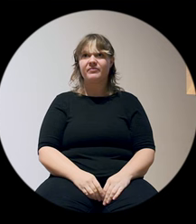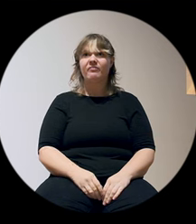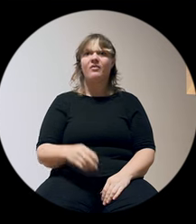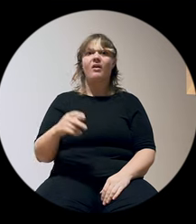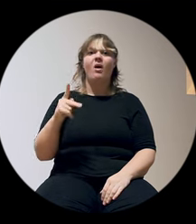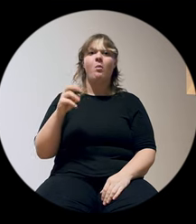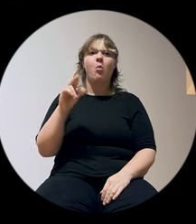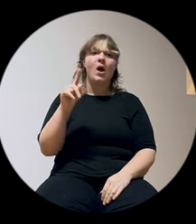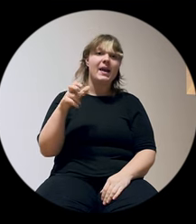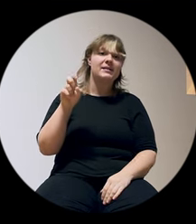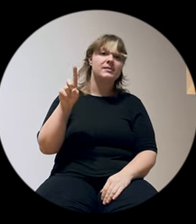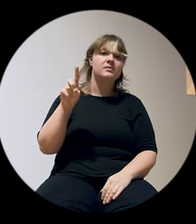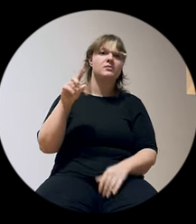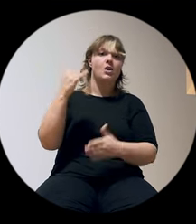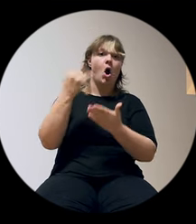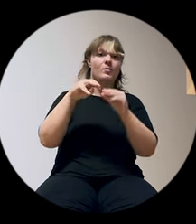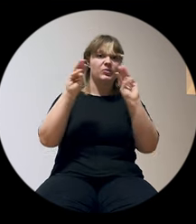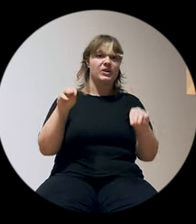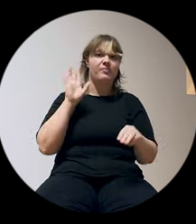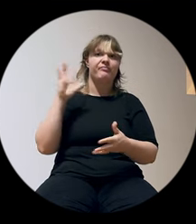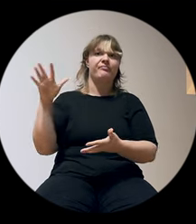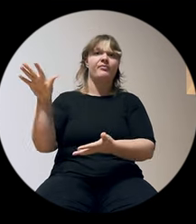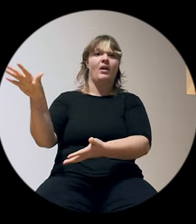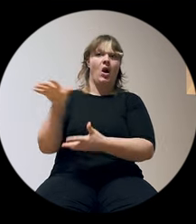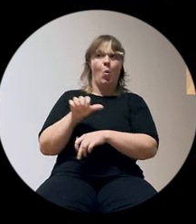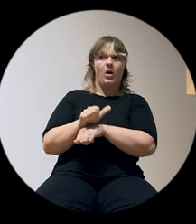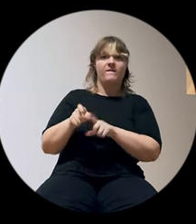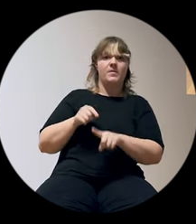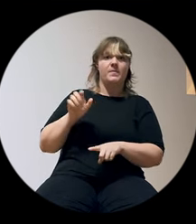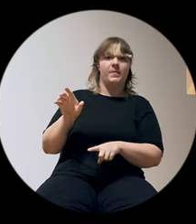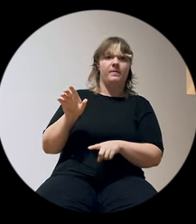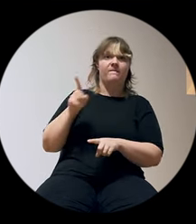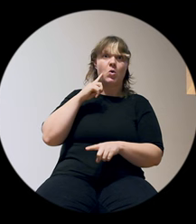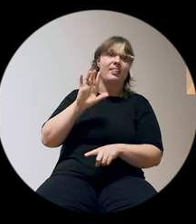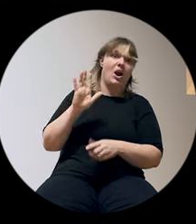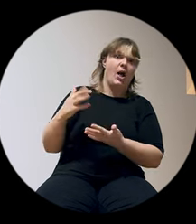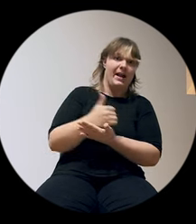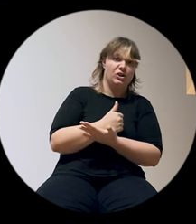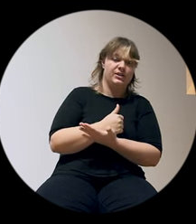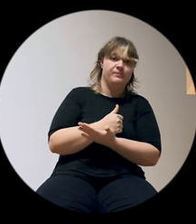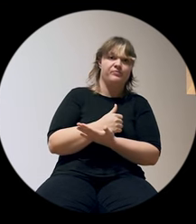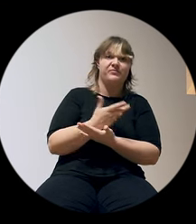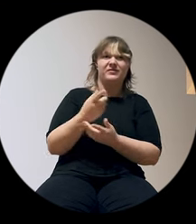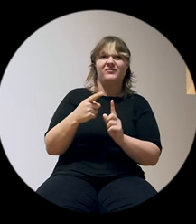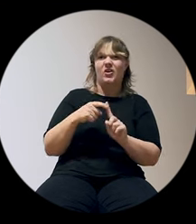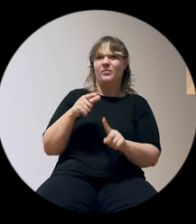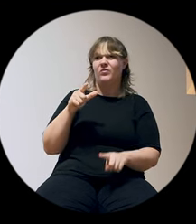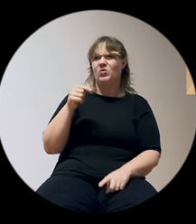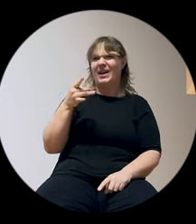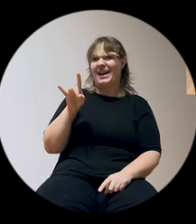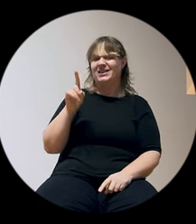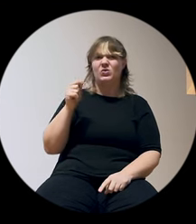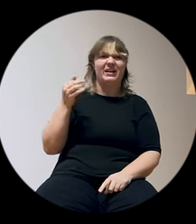Portland Art Museum acquired some work for their collection from me probably 2018